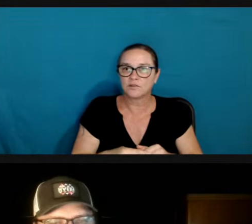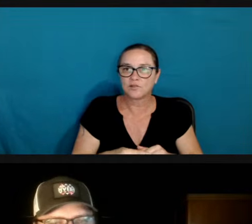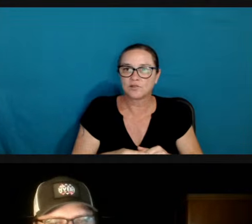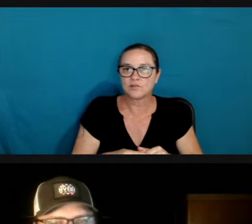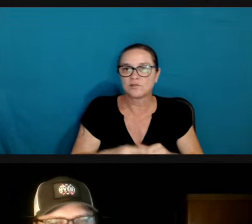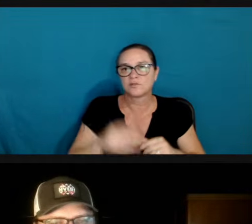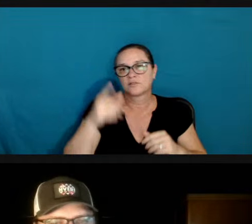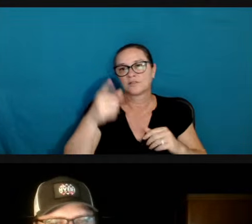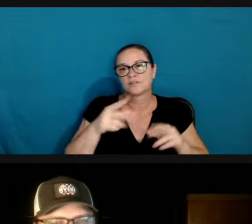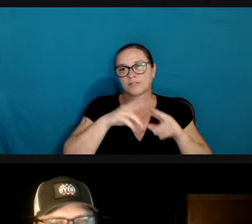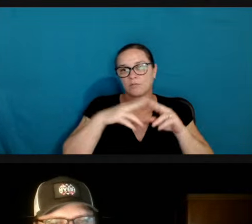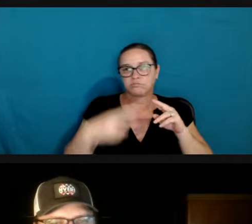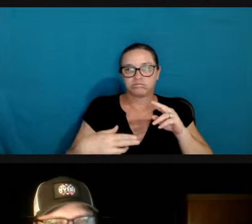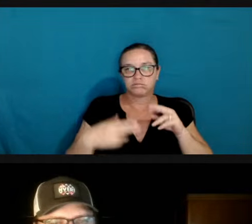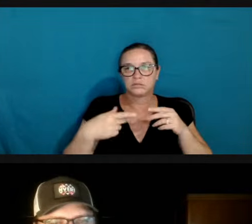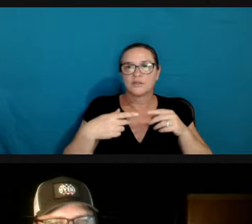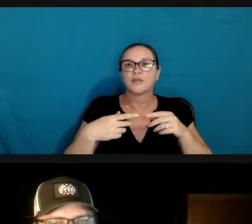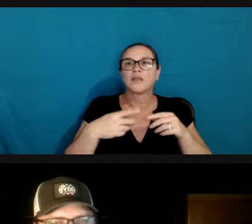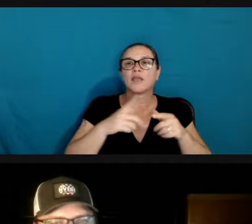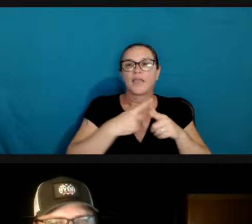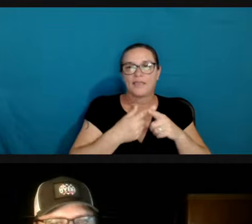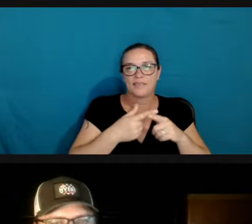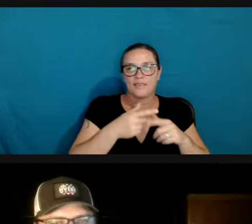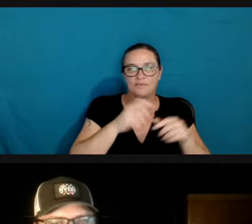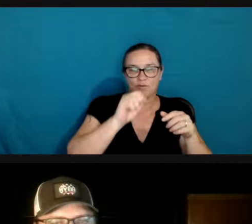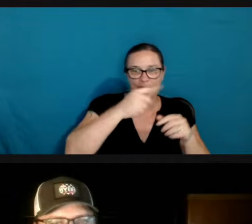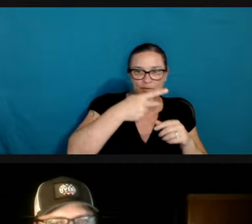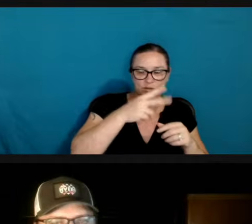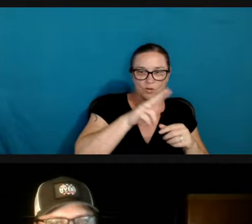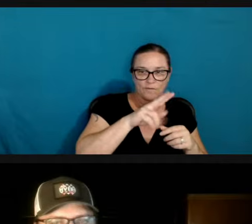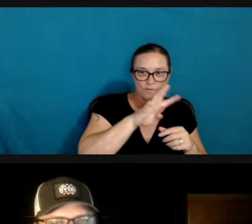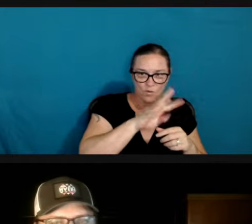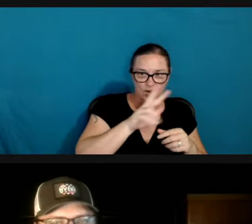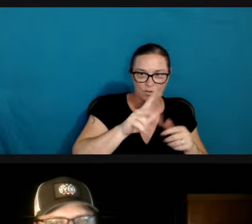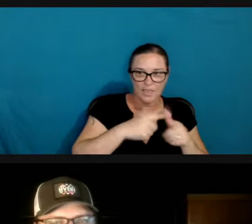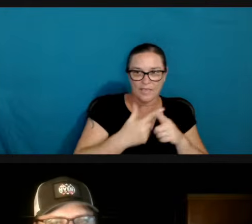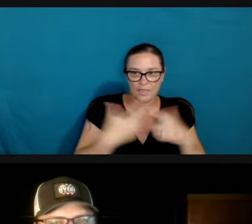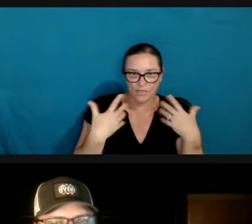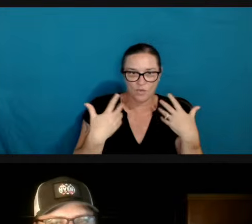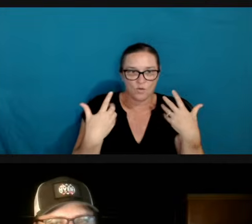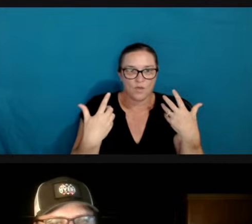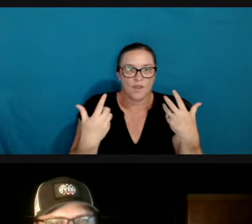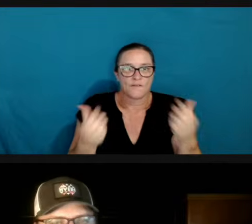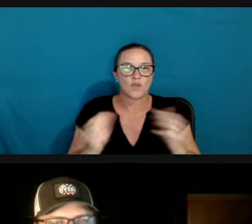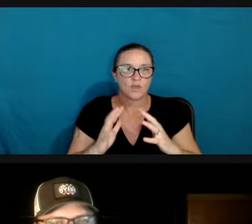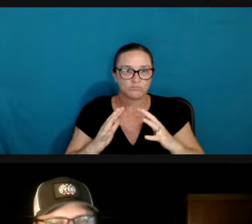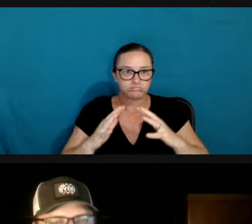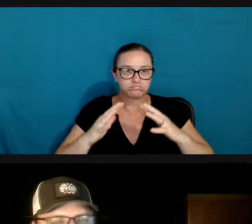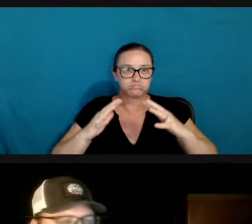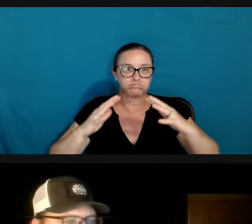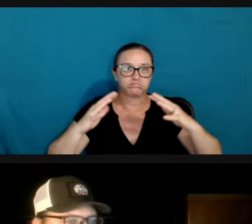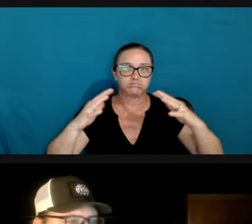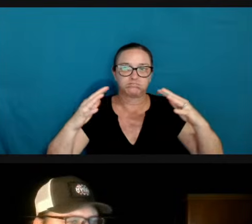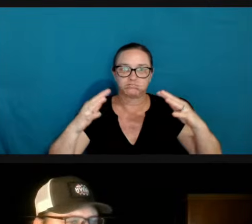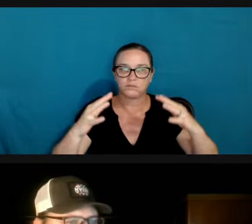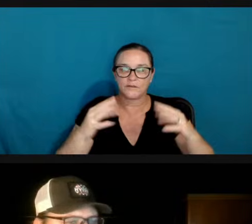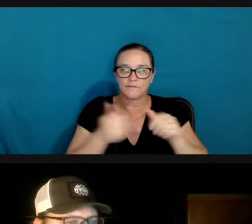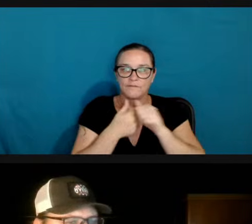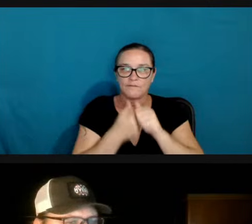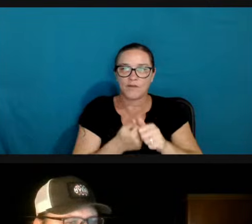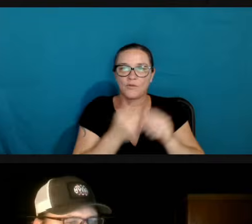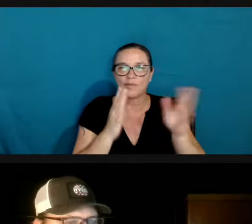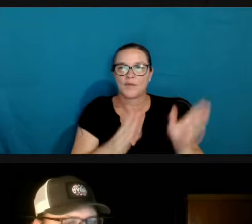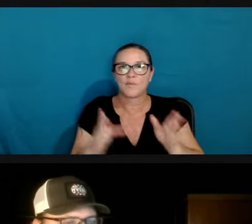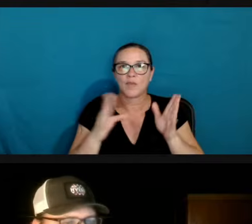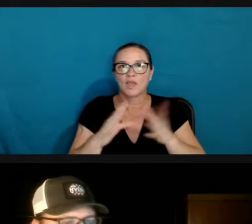episode 43. There's our recovery, which you can see is overall following the pattern with this little bump